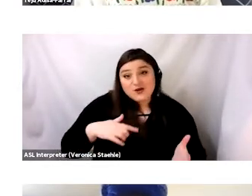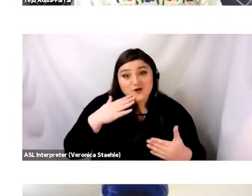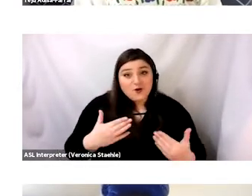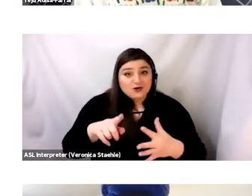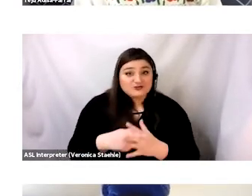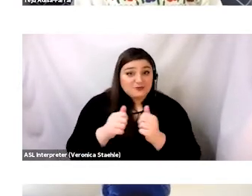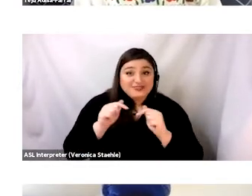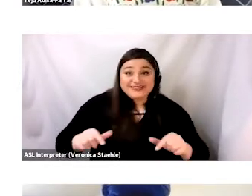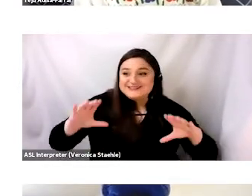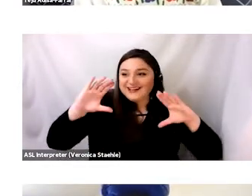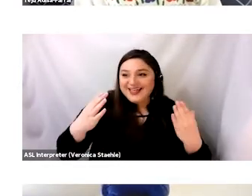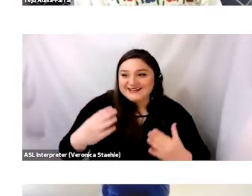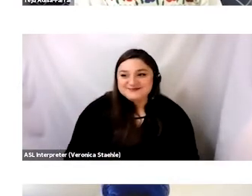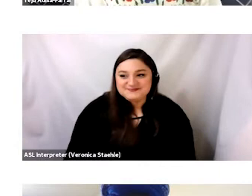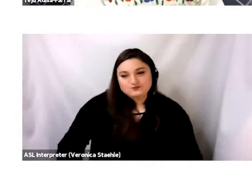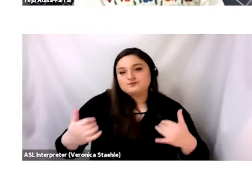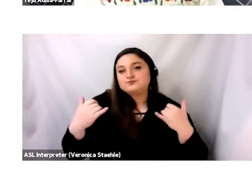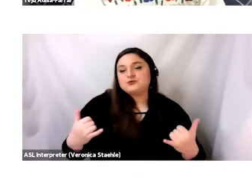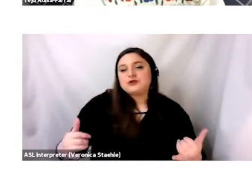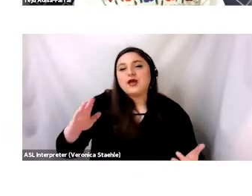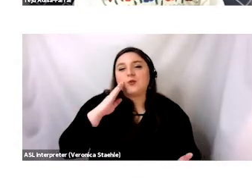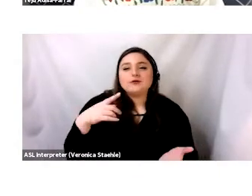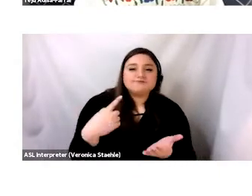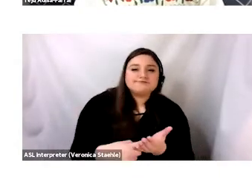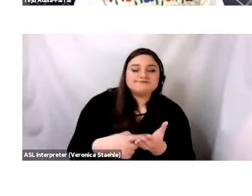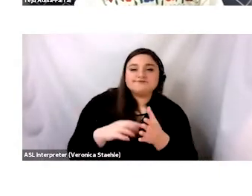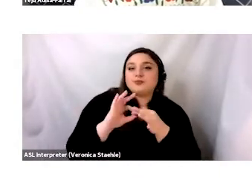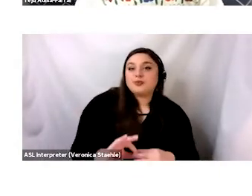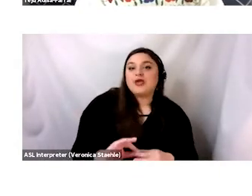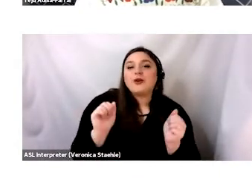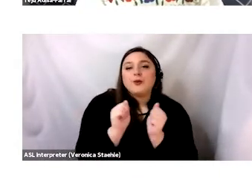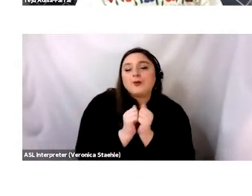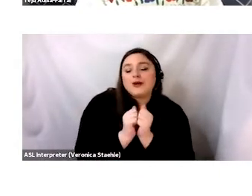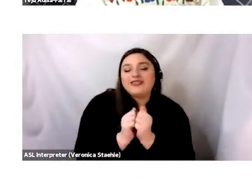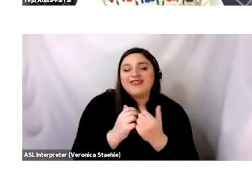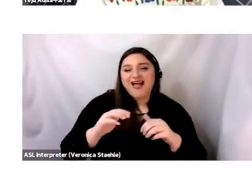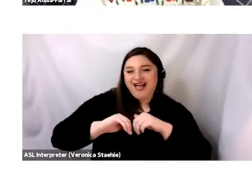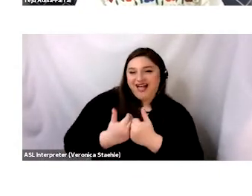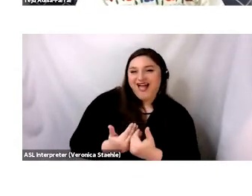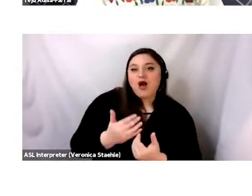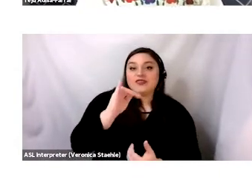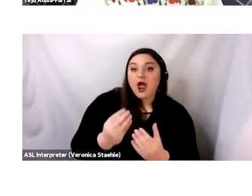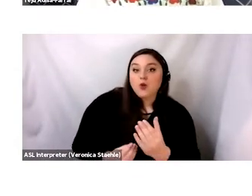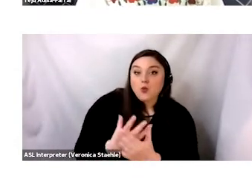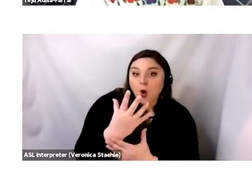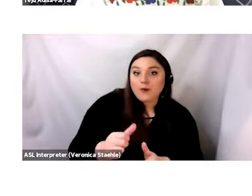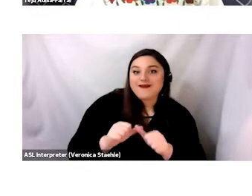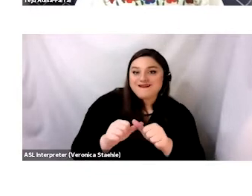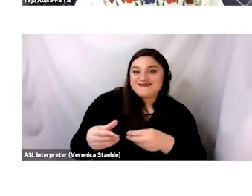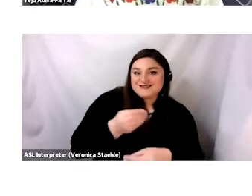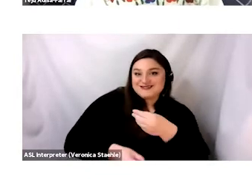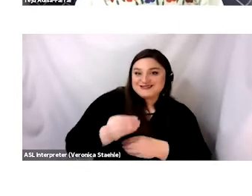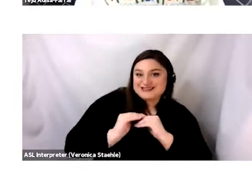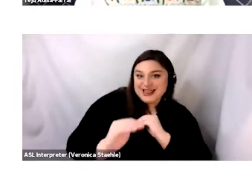this class. So today we're going to be talking a little bit about sort of the way the growing